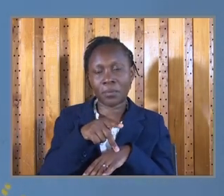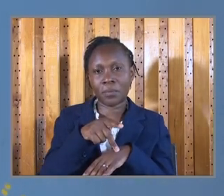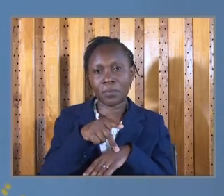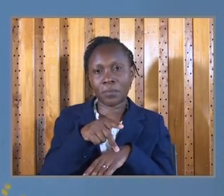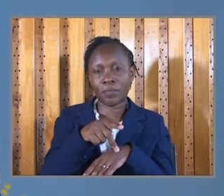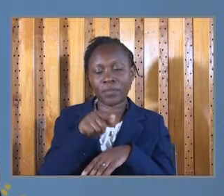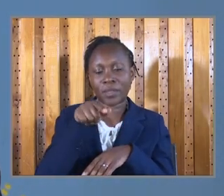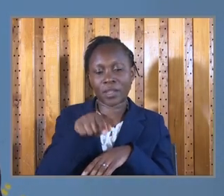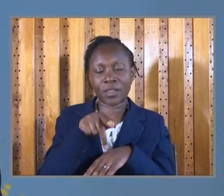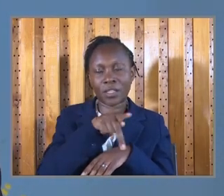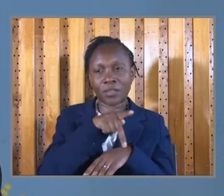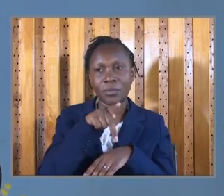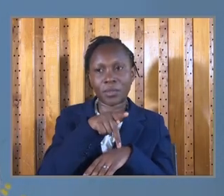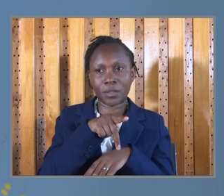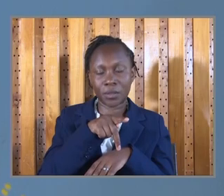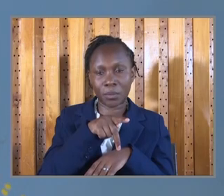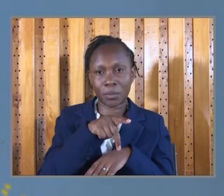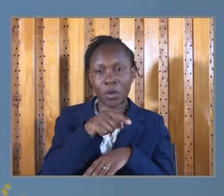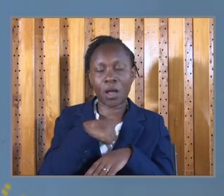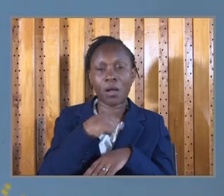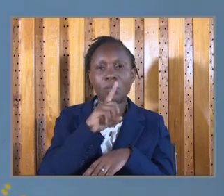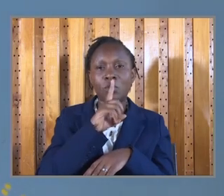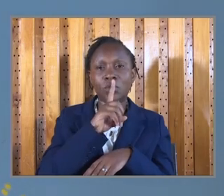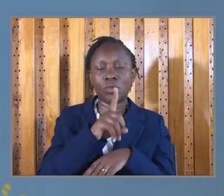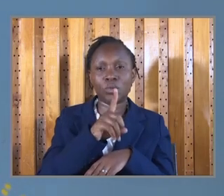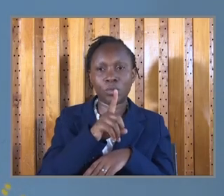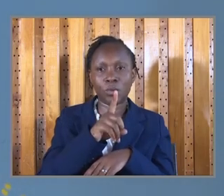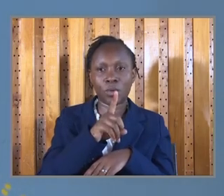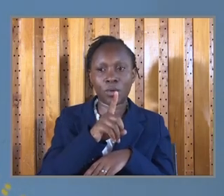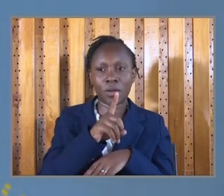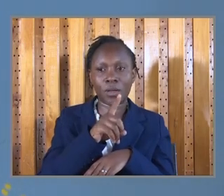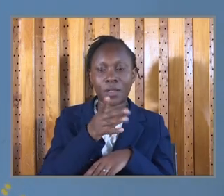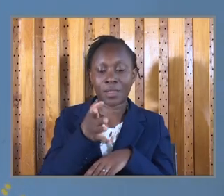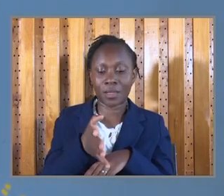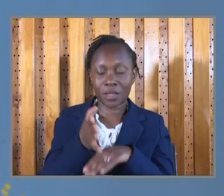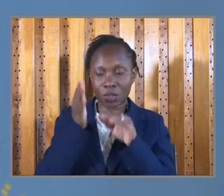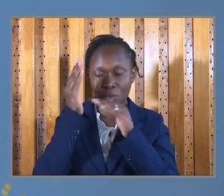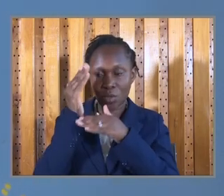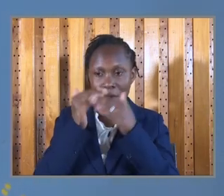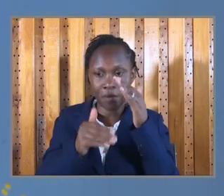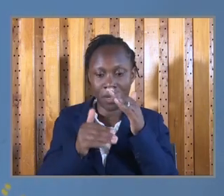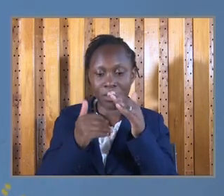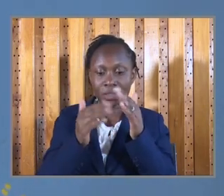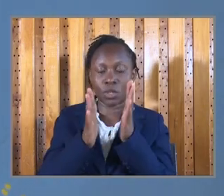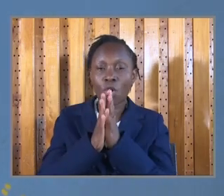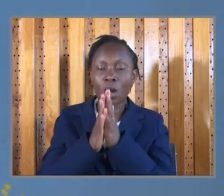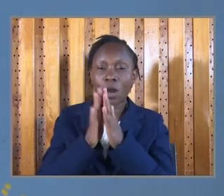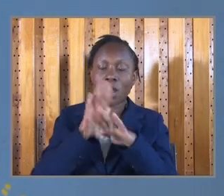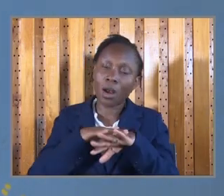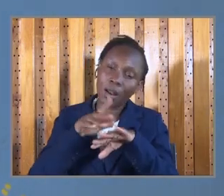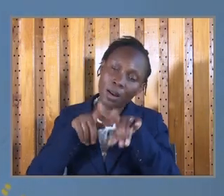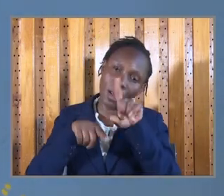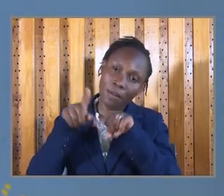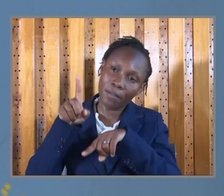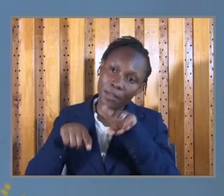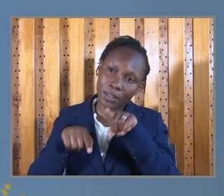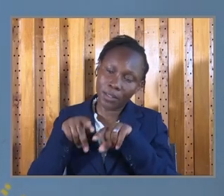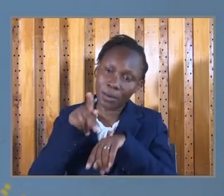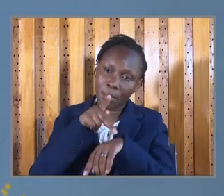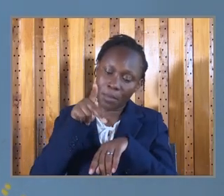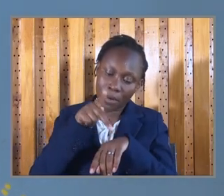And that principle, and I'm sure that is honored at this university, at this great university, that principle is